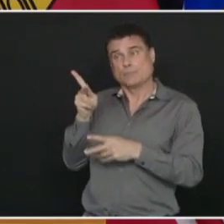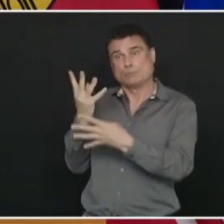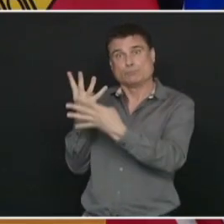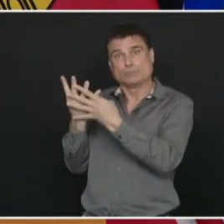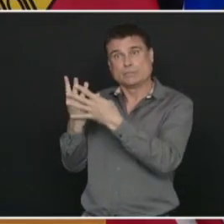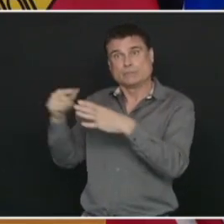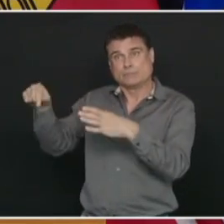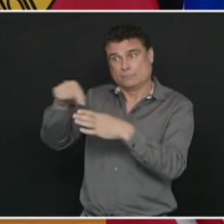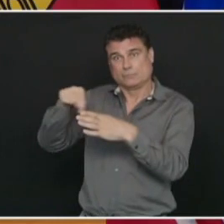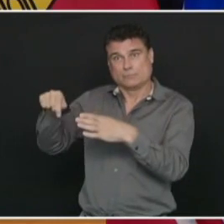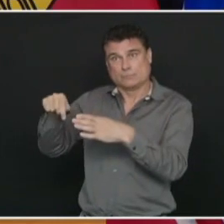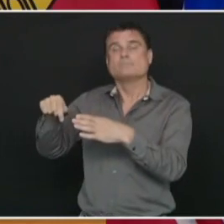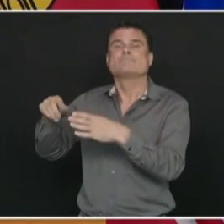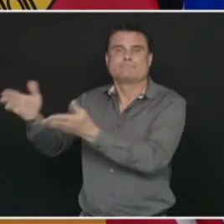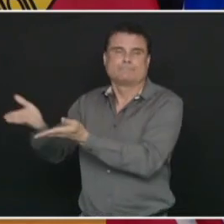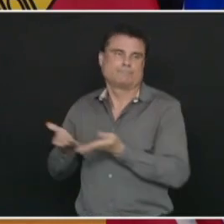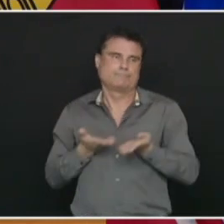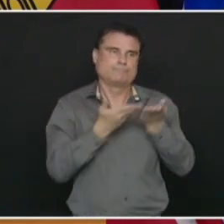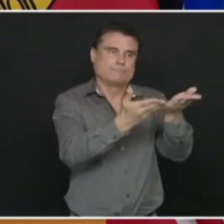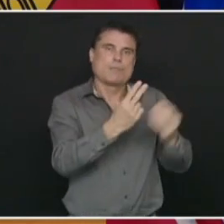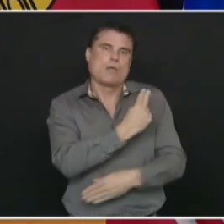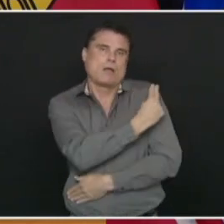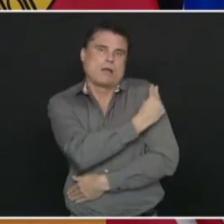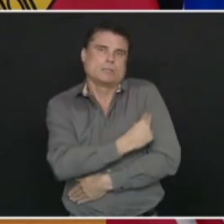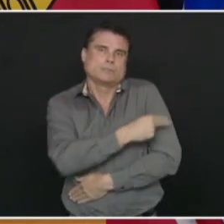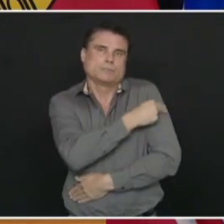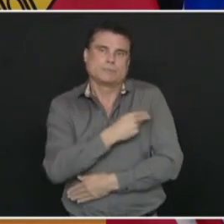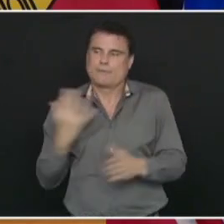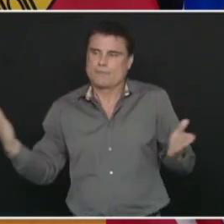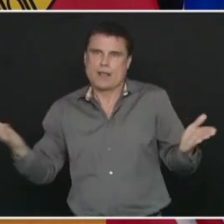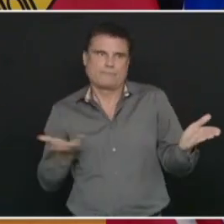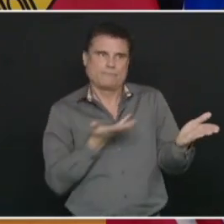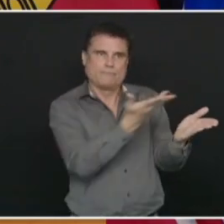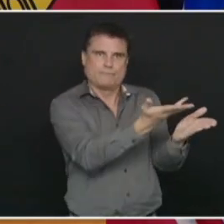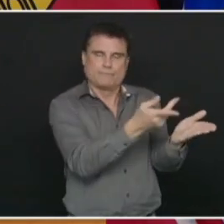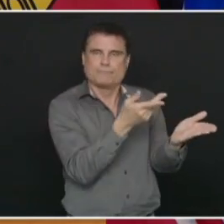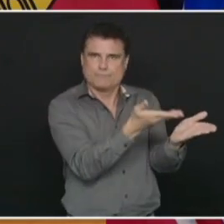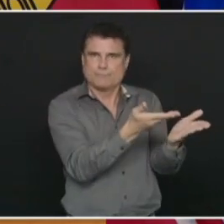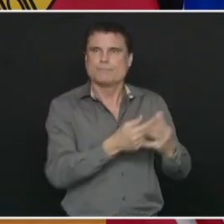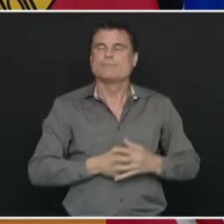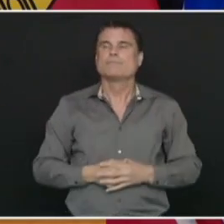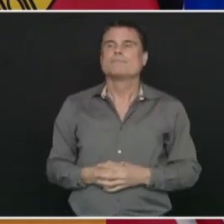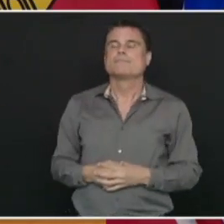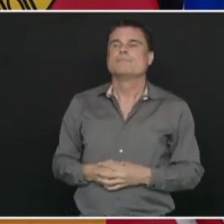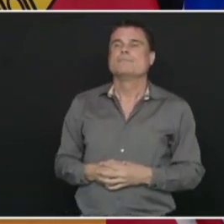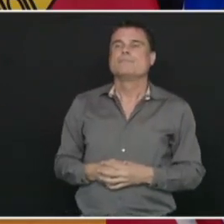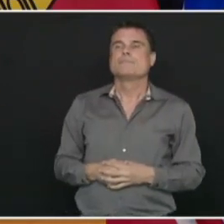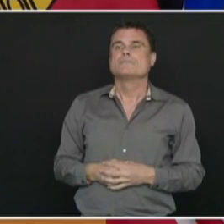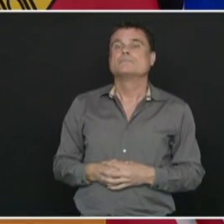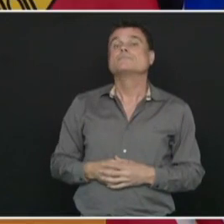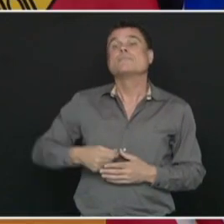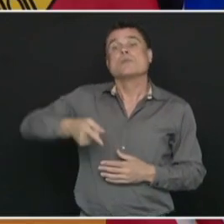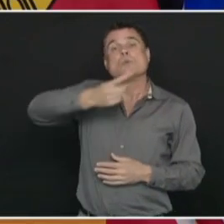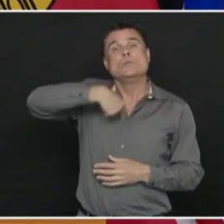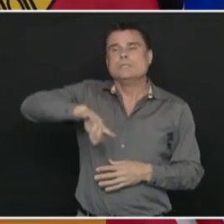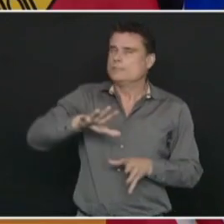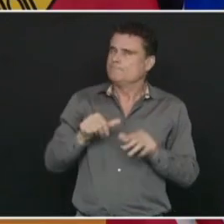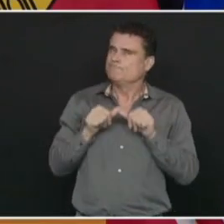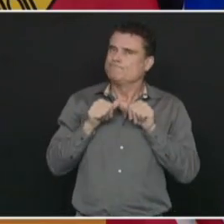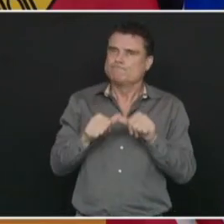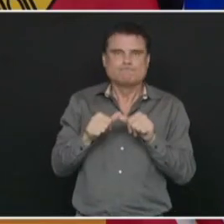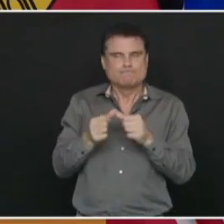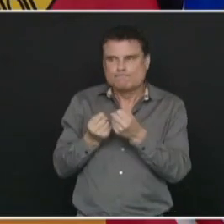want to say thank you for staying home and avoiding putting unnecessary strain on our small communities around